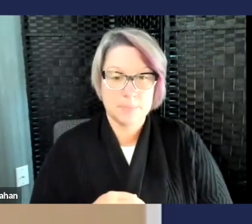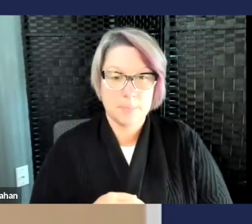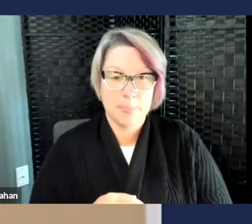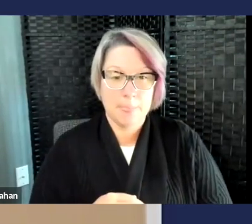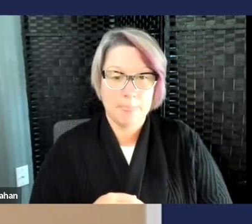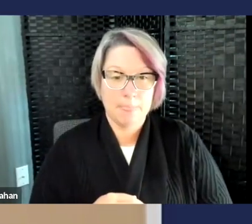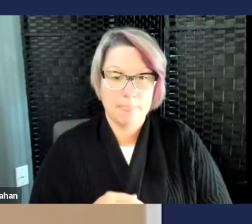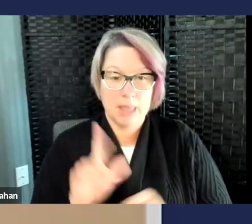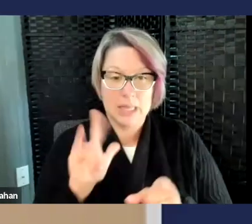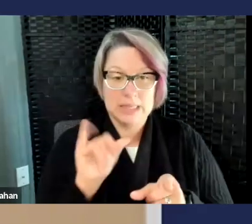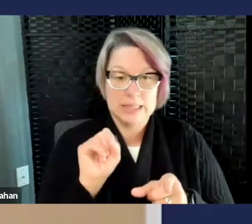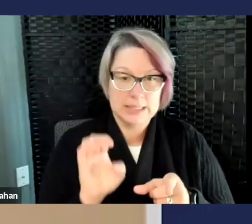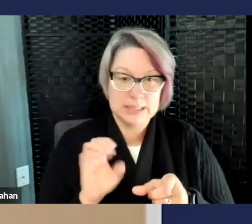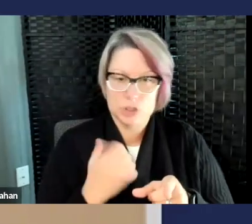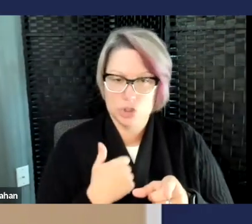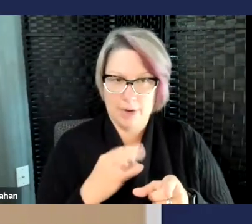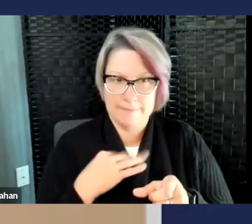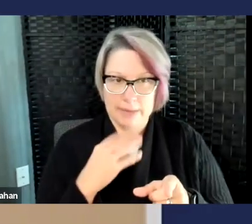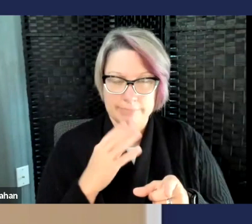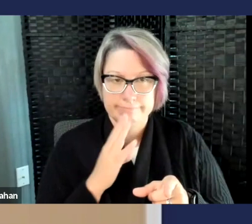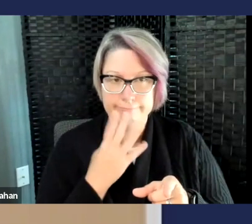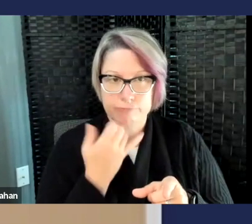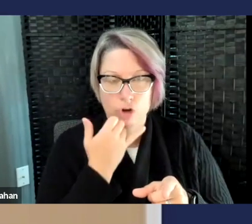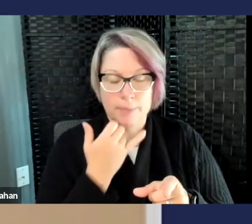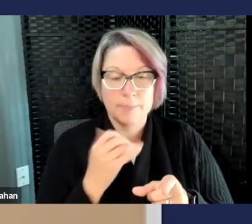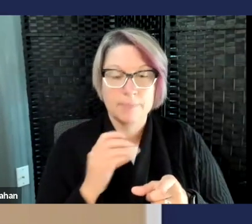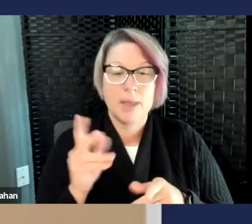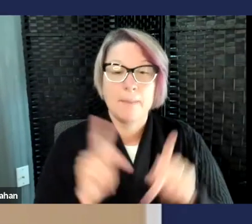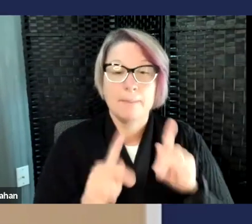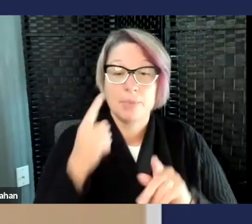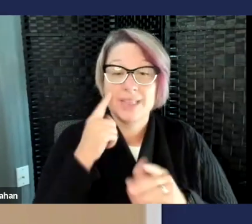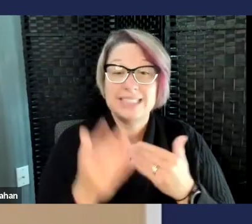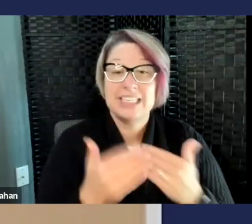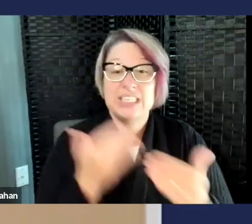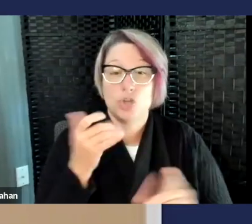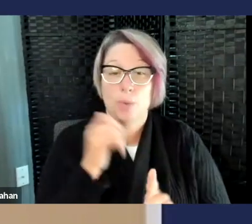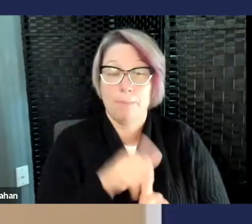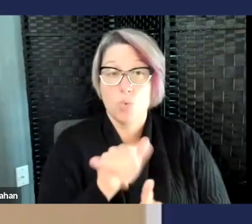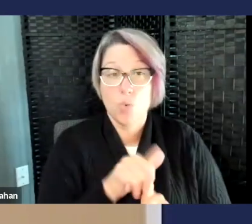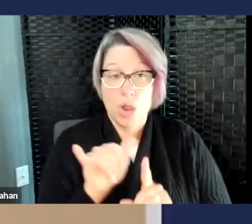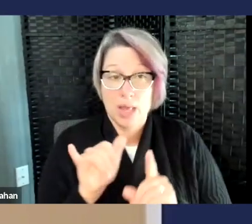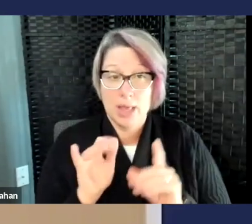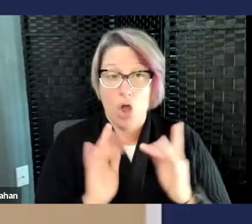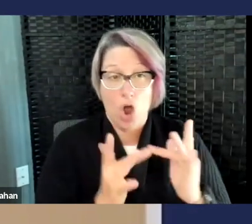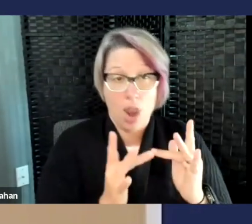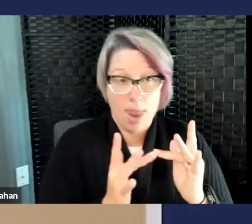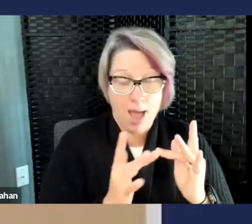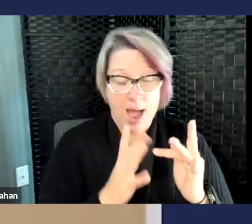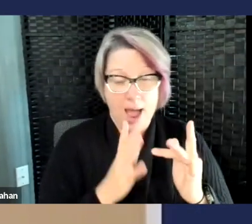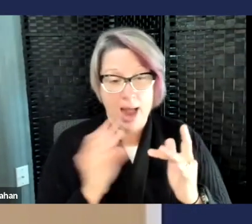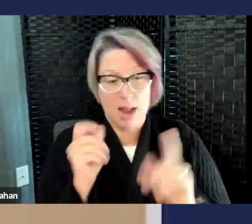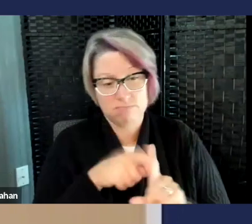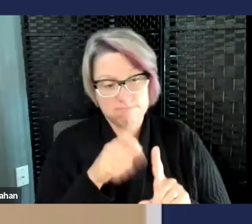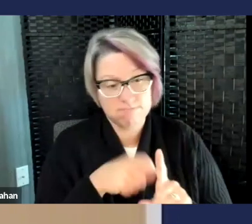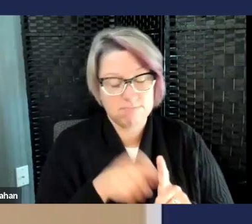Lisa, I'm sorry if I'm saying your name wrong. People find it easier to bully online and say mean things or share